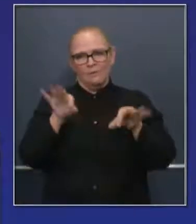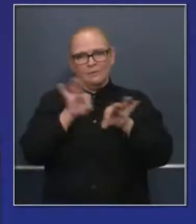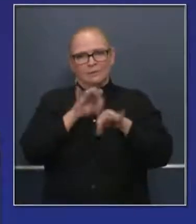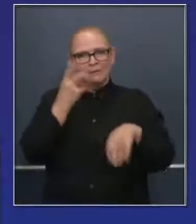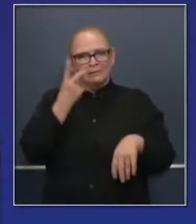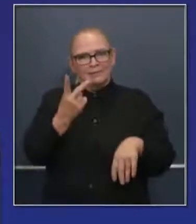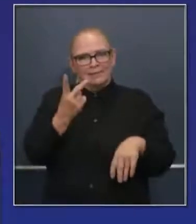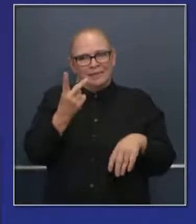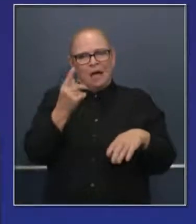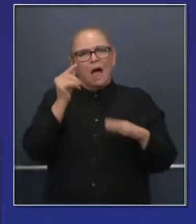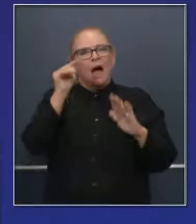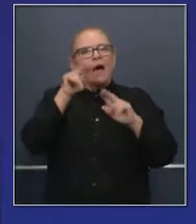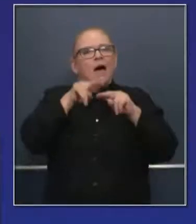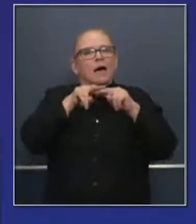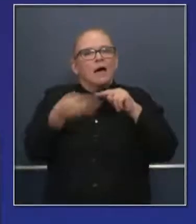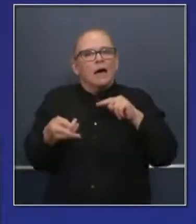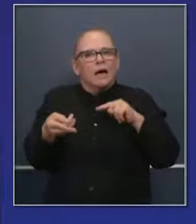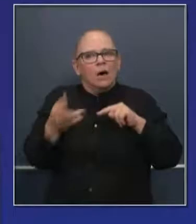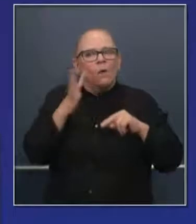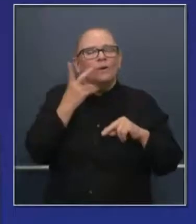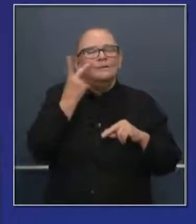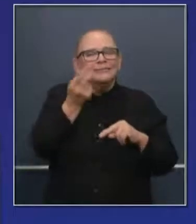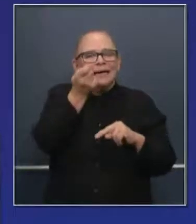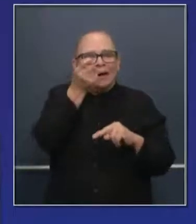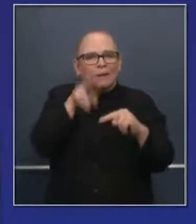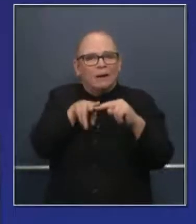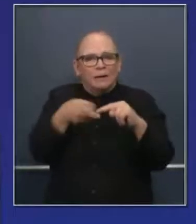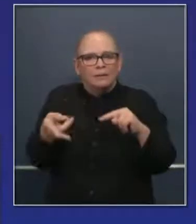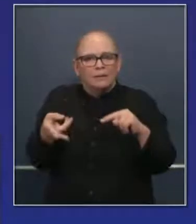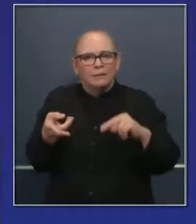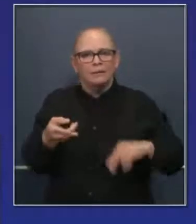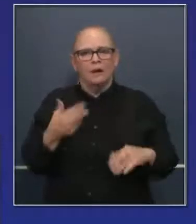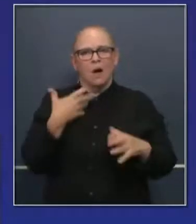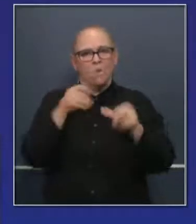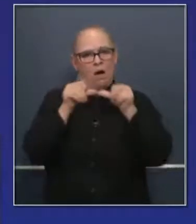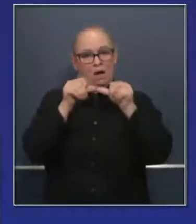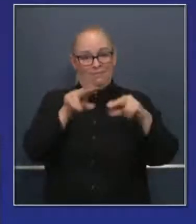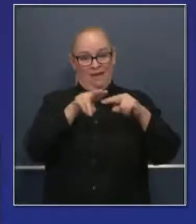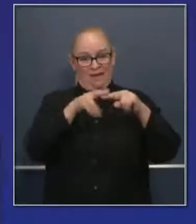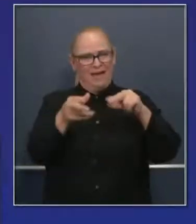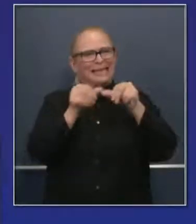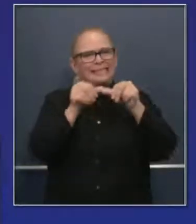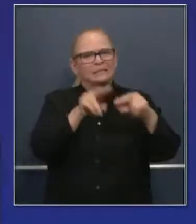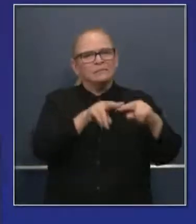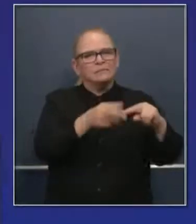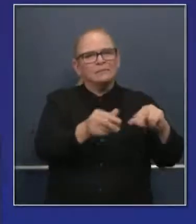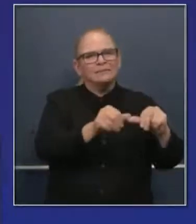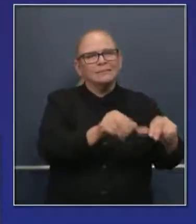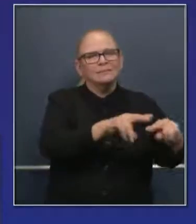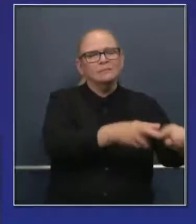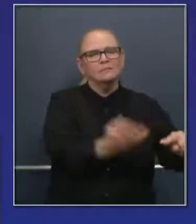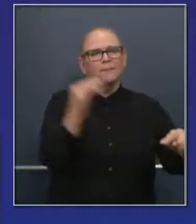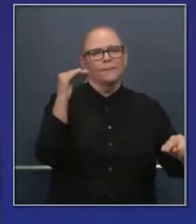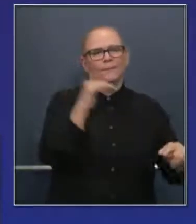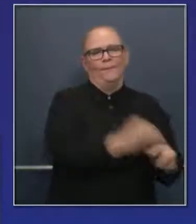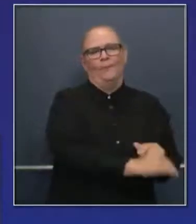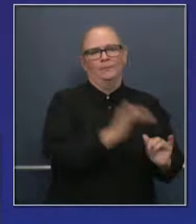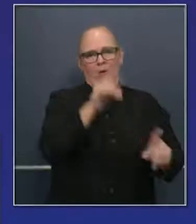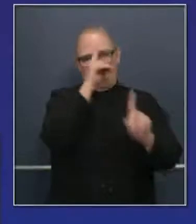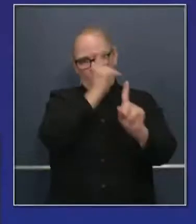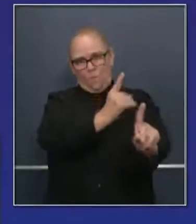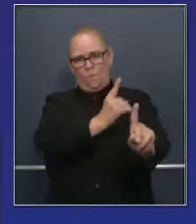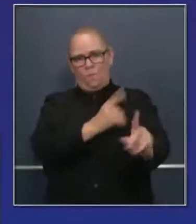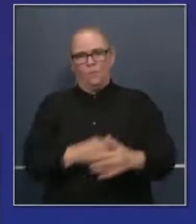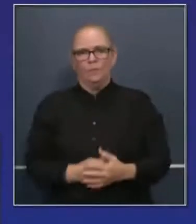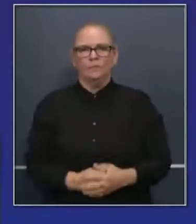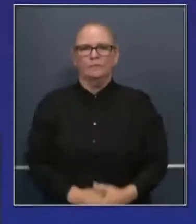see this number trending down, not trending up. Not surprisingly, as we